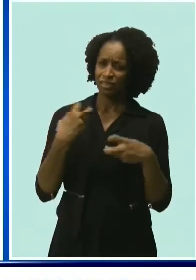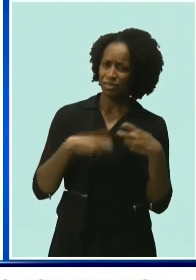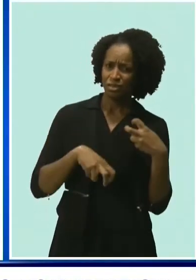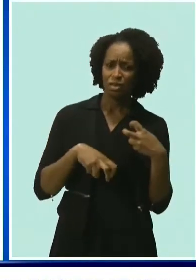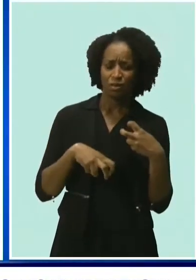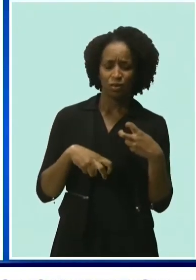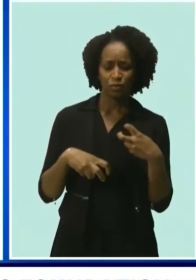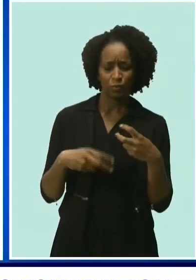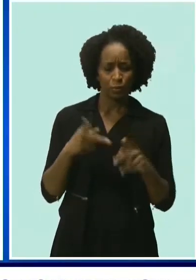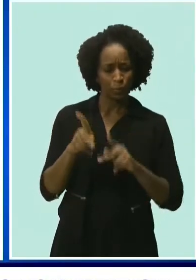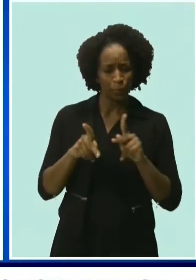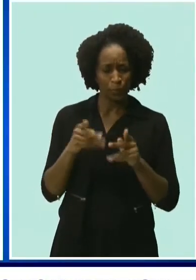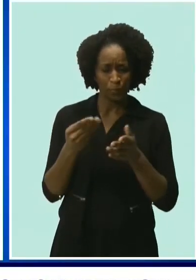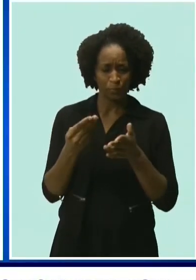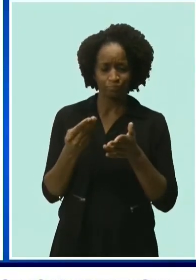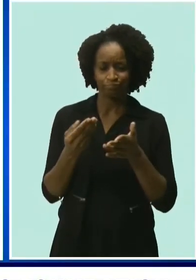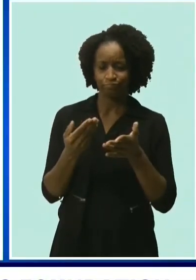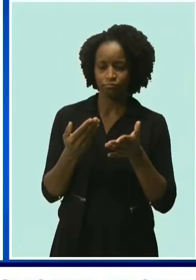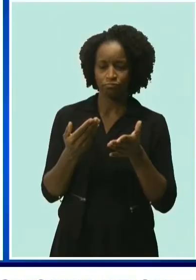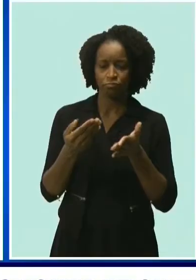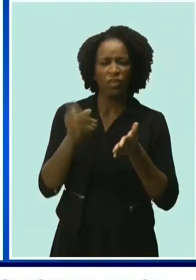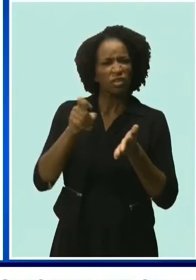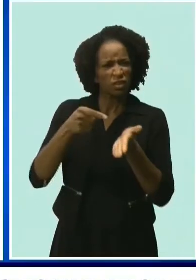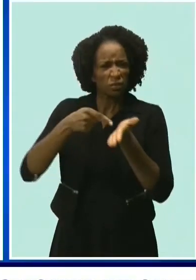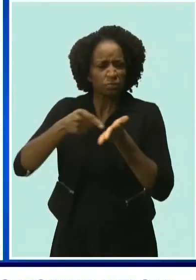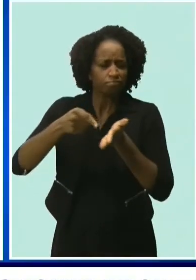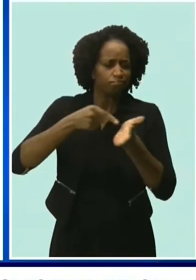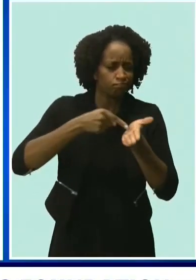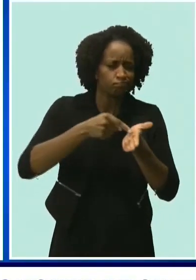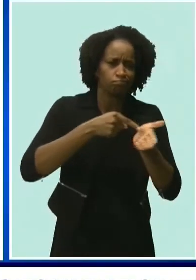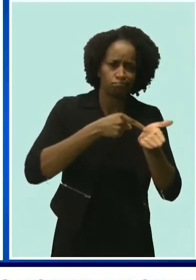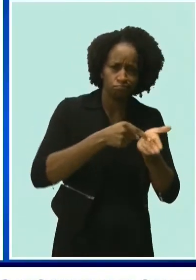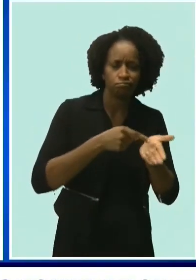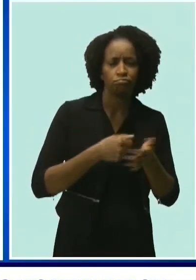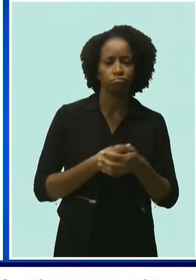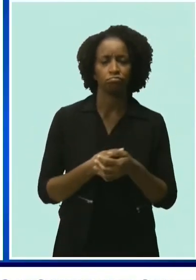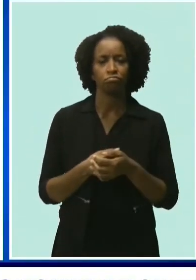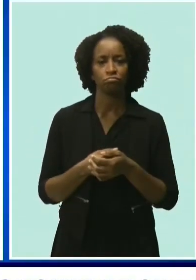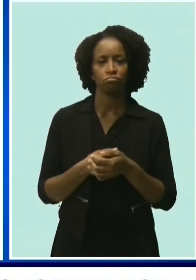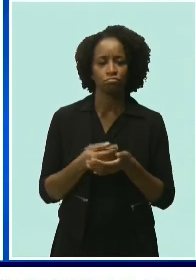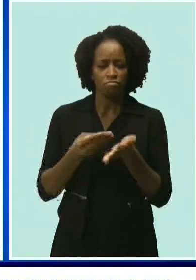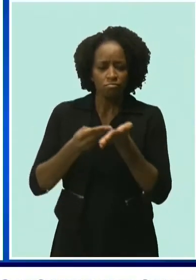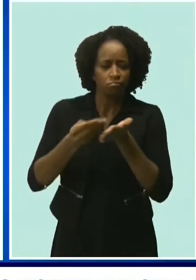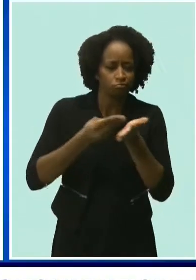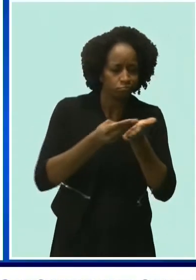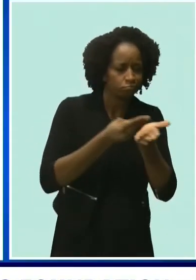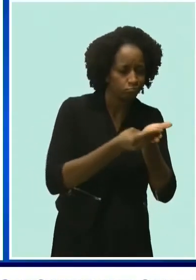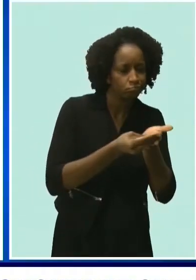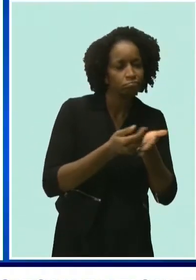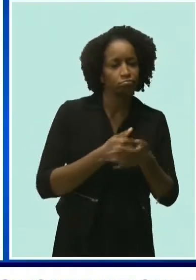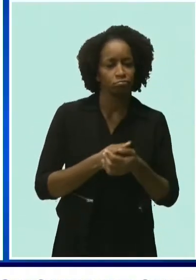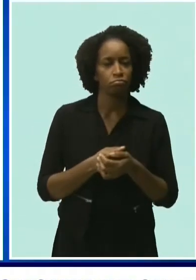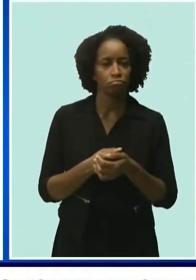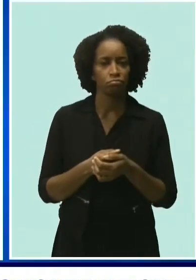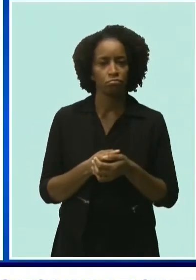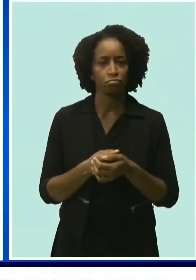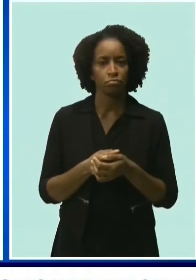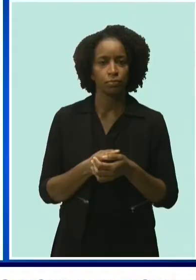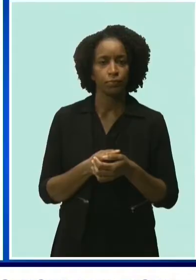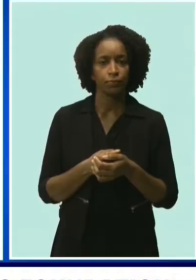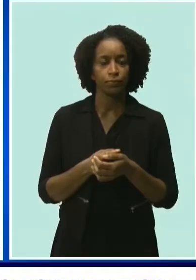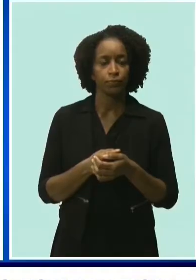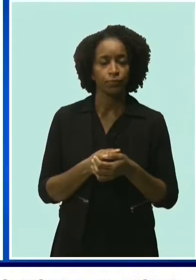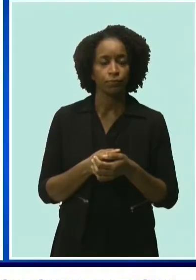island. We recognize that the financial burden associated with diabetes is a significant